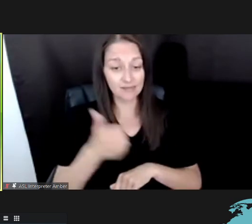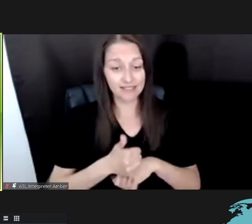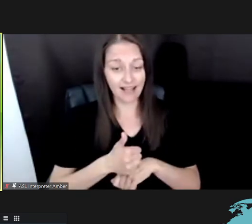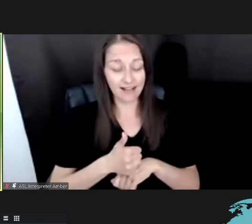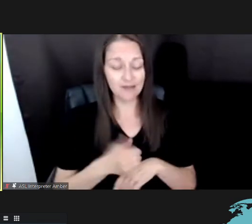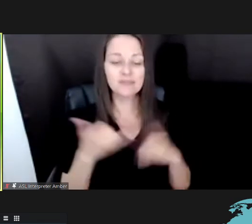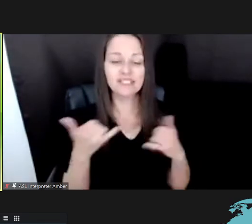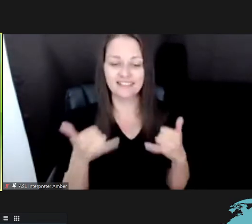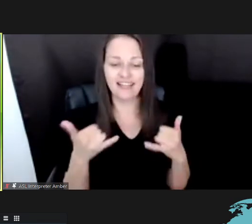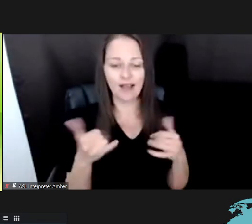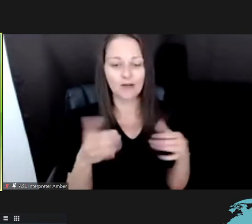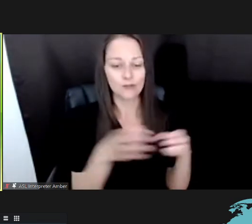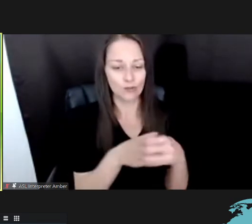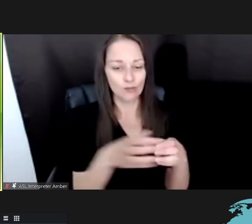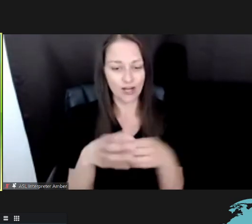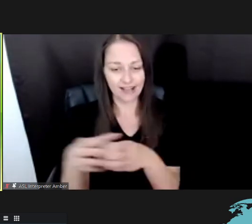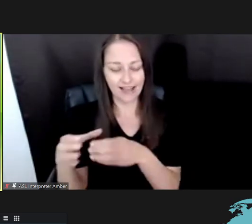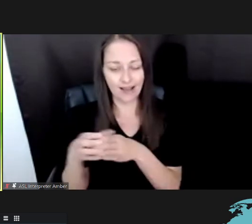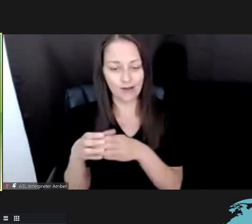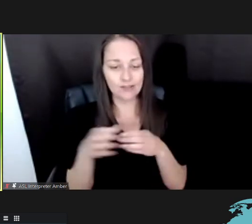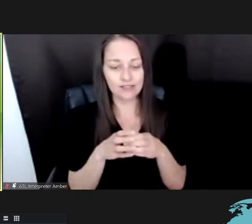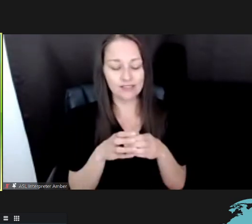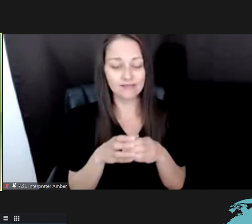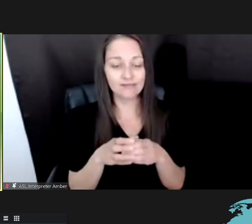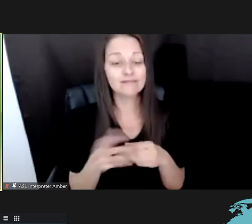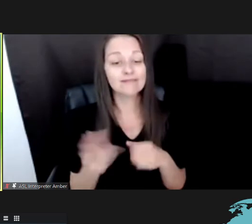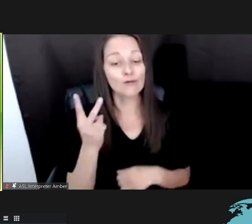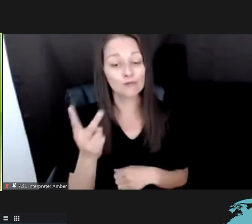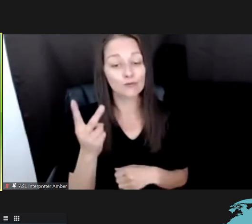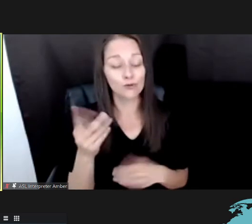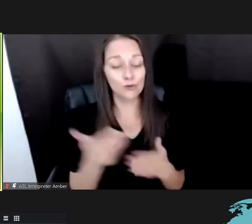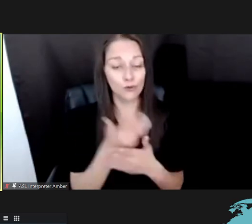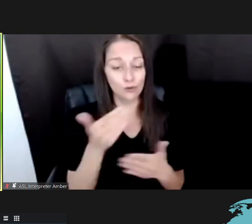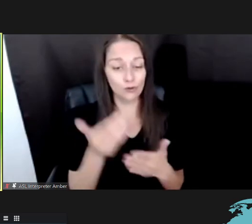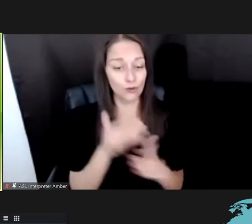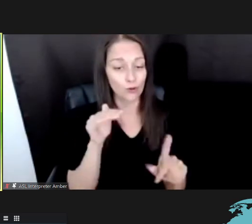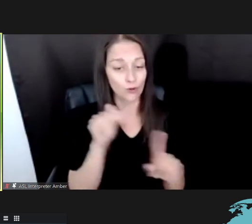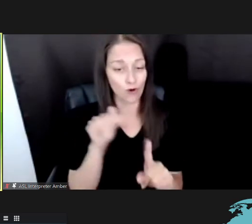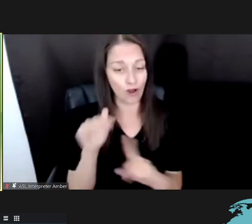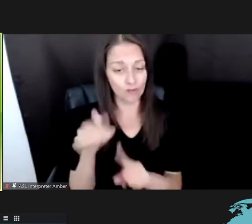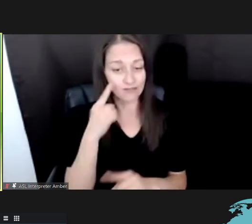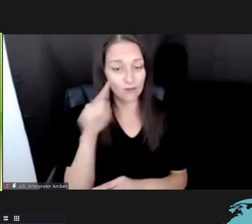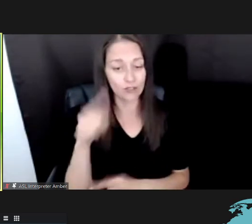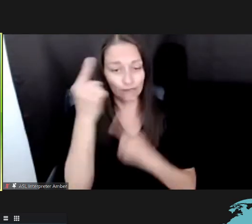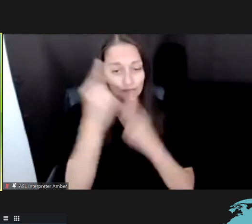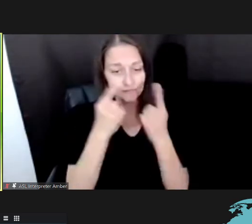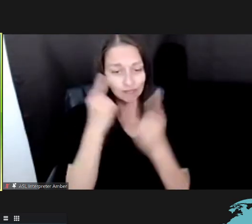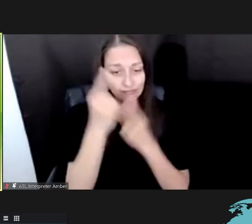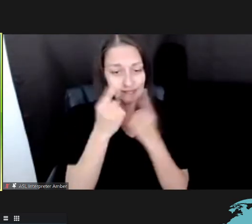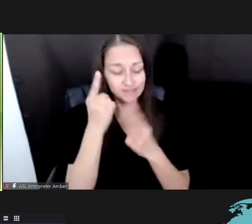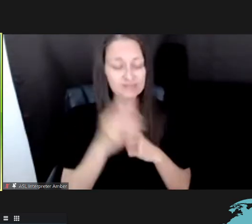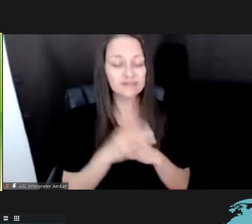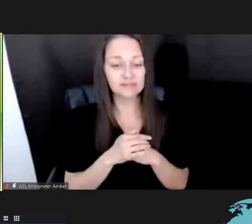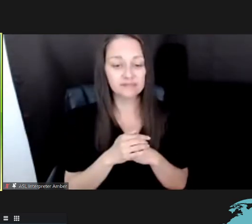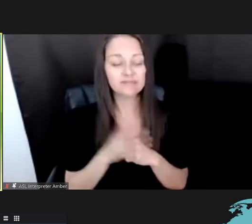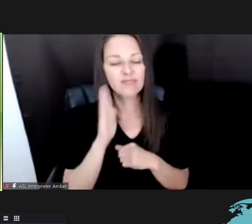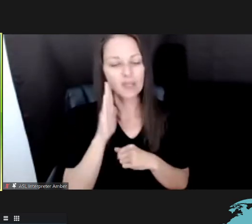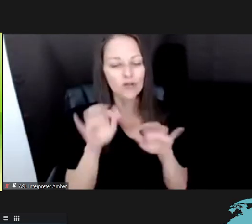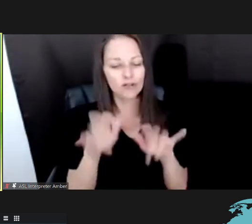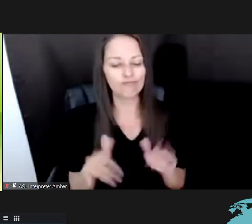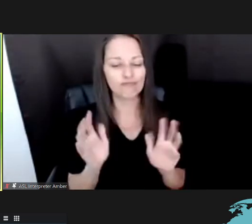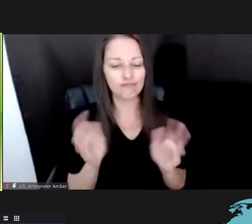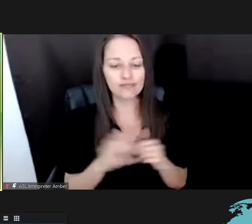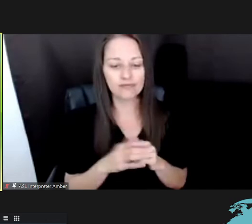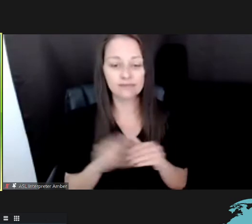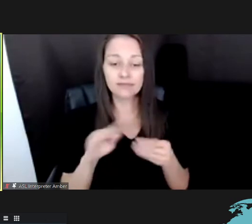to move into breakouts with two new prompts for you to consider, and these will also go into the chat. Number one, what role do